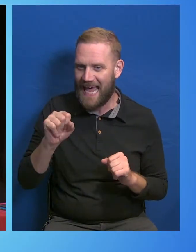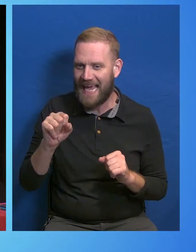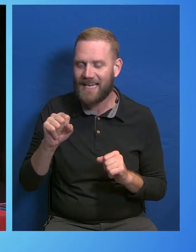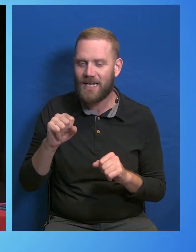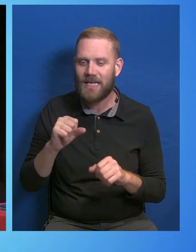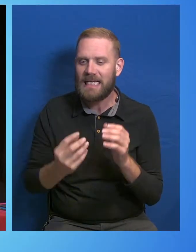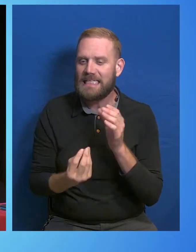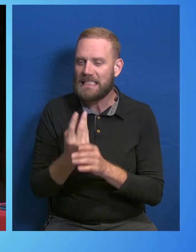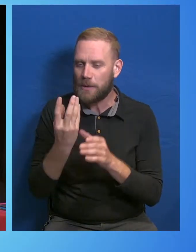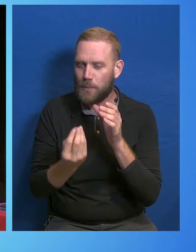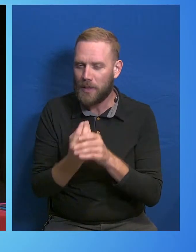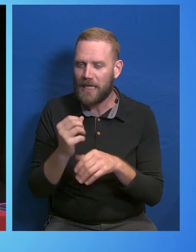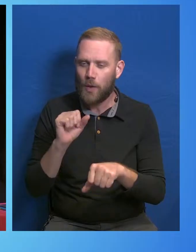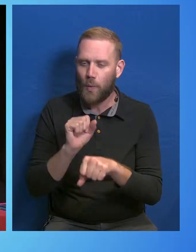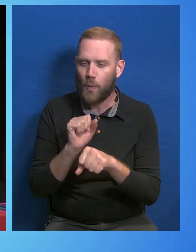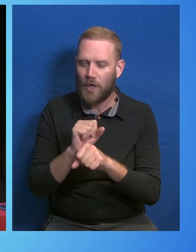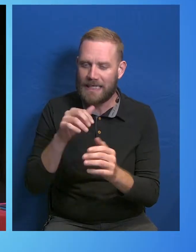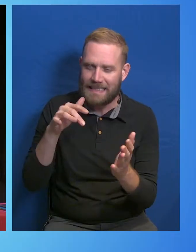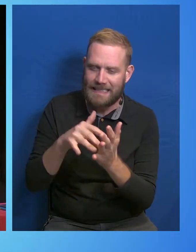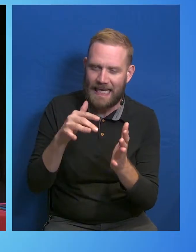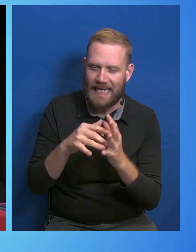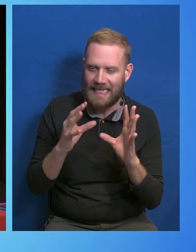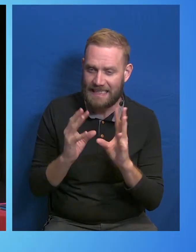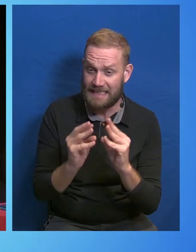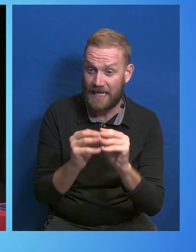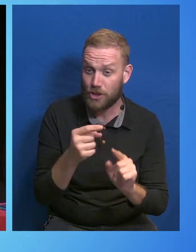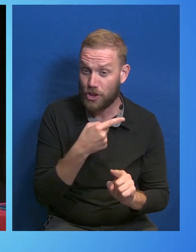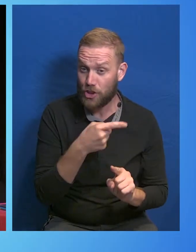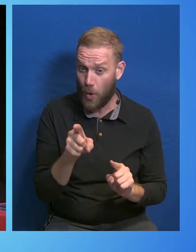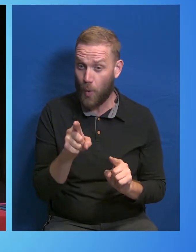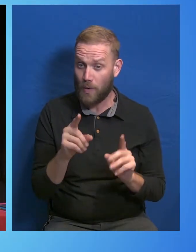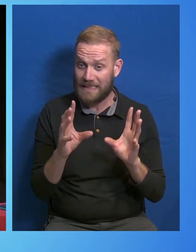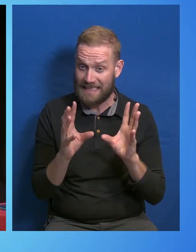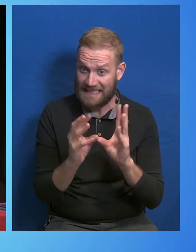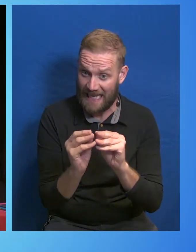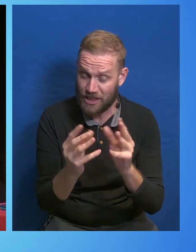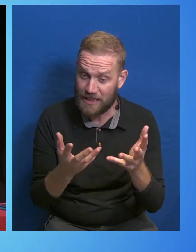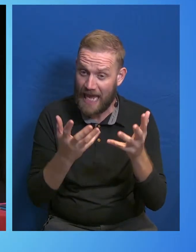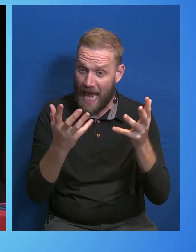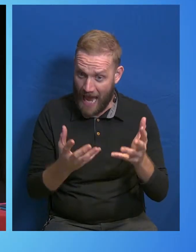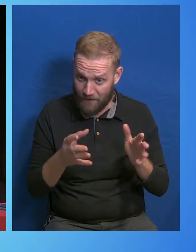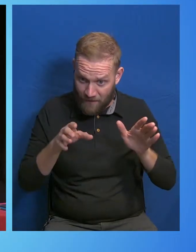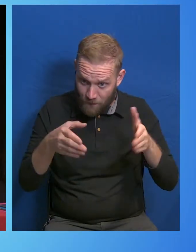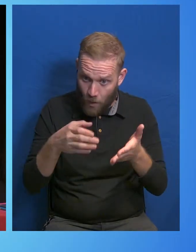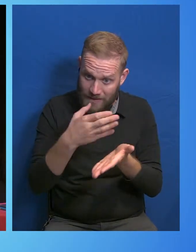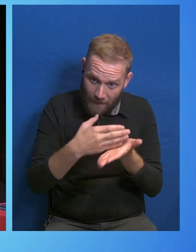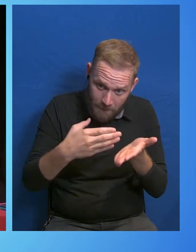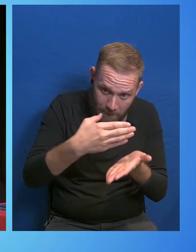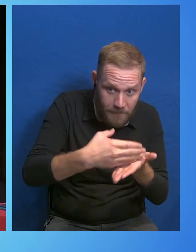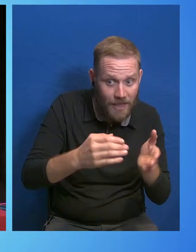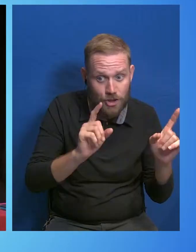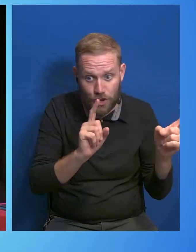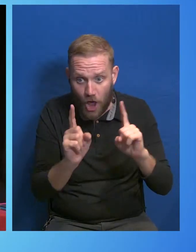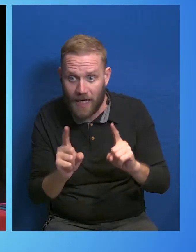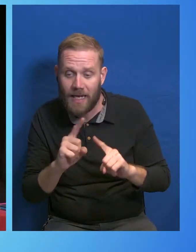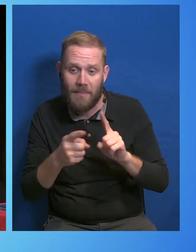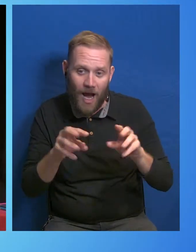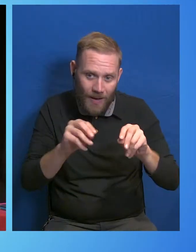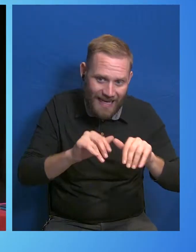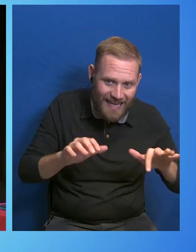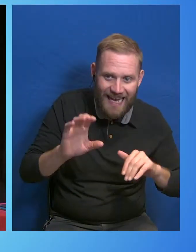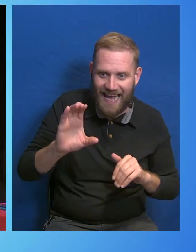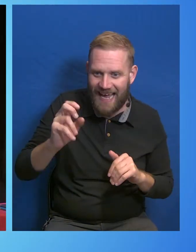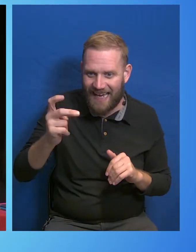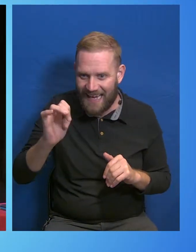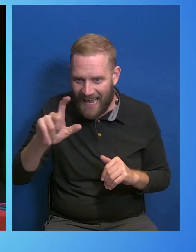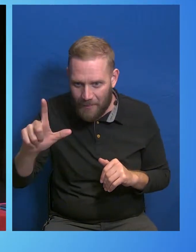study sessions that we hosted. And during those sessions, we focused heavily on our budget and our capital needs, as well as